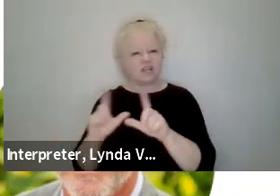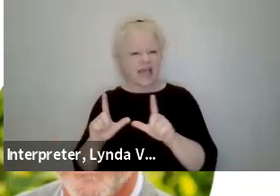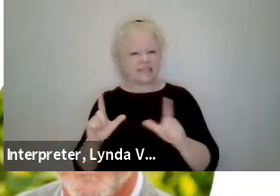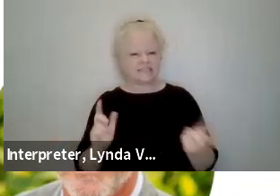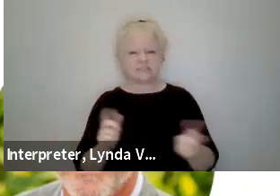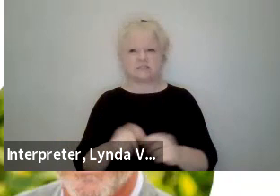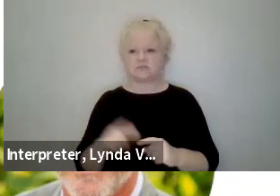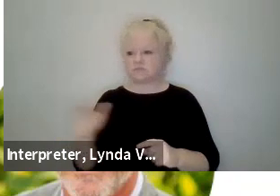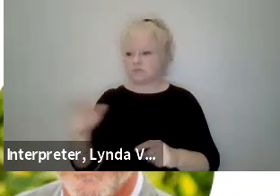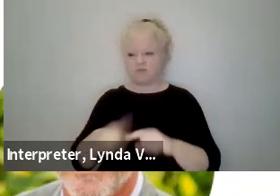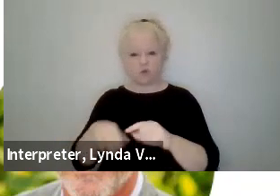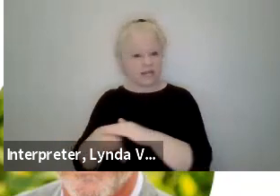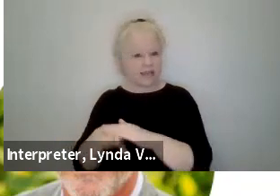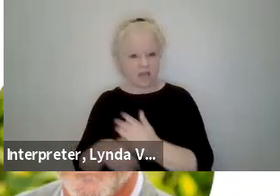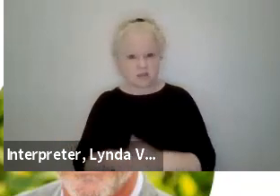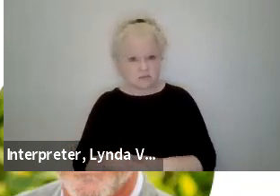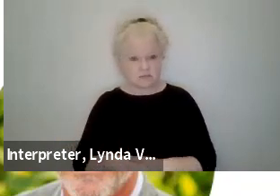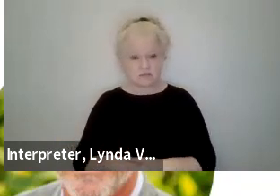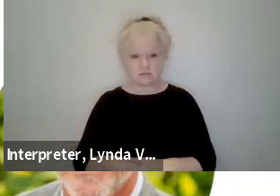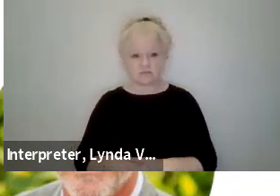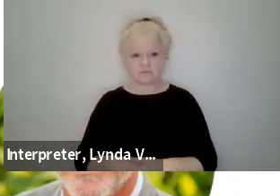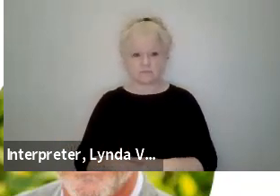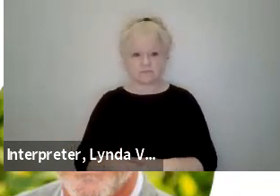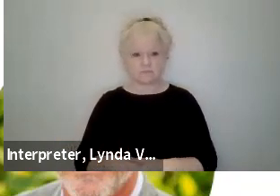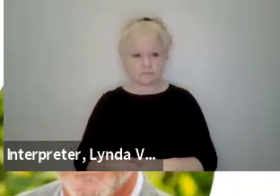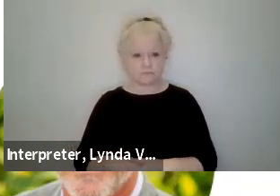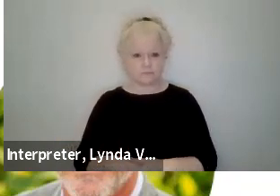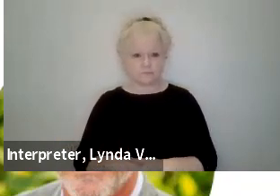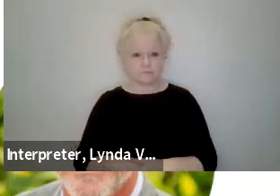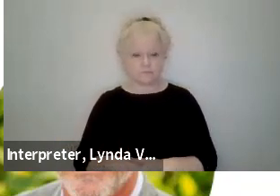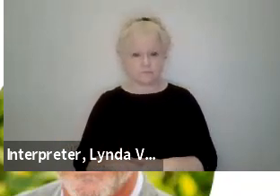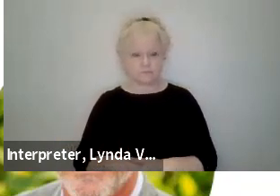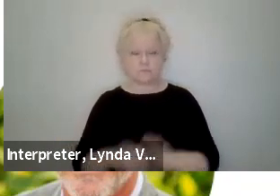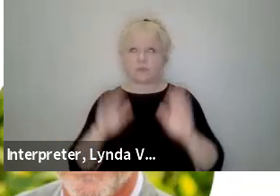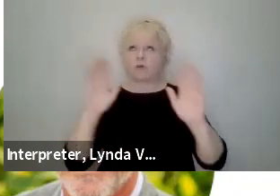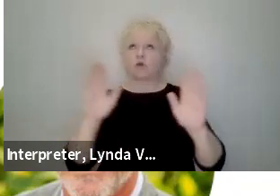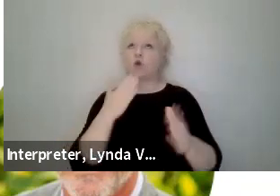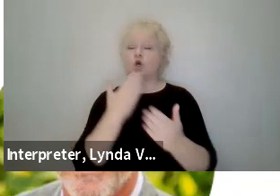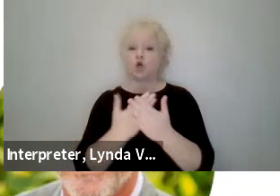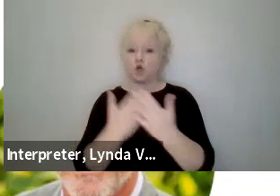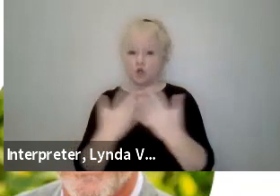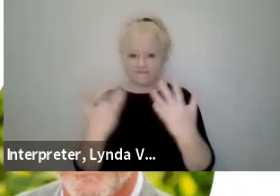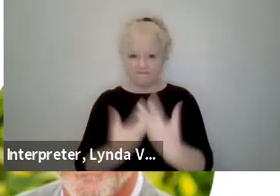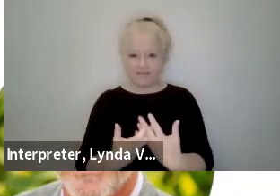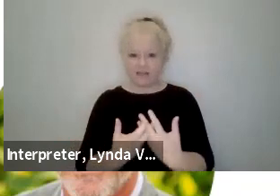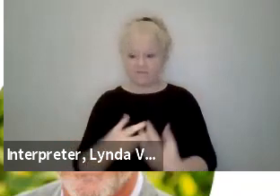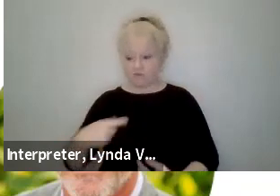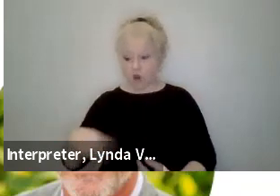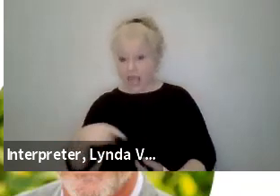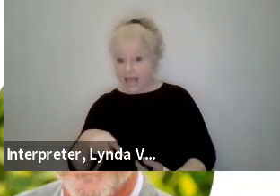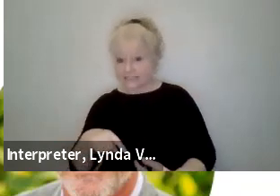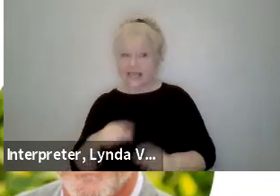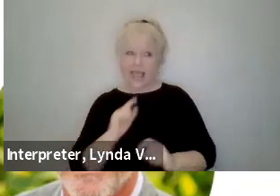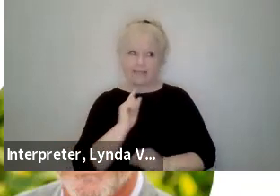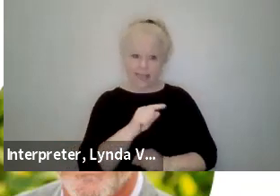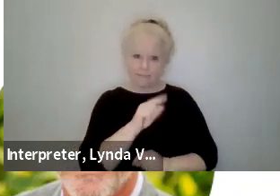that access otherwise. And so it's ultimately been a very good fit for both parties involved. So if I was